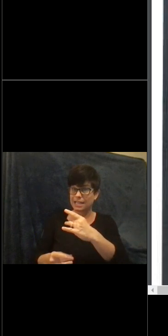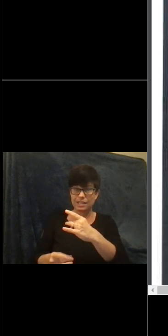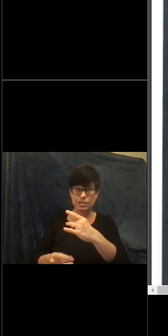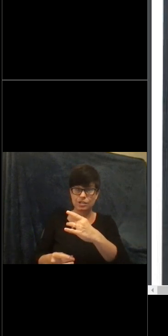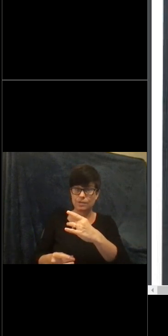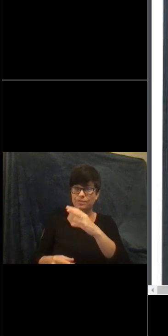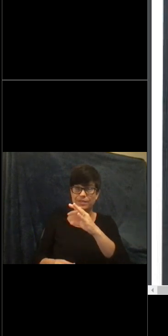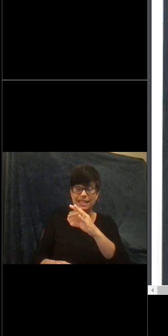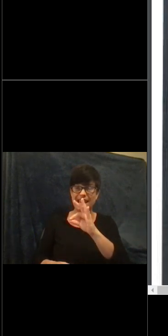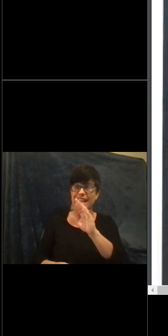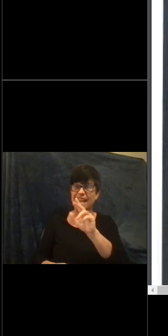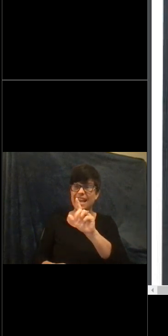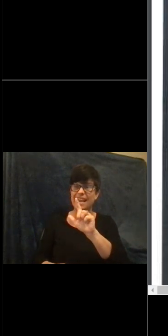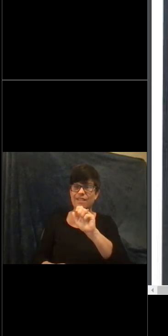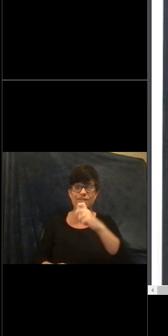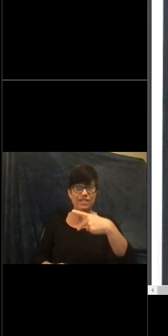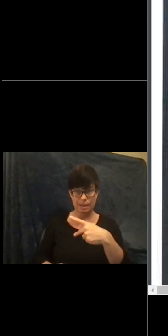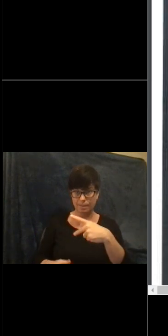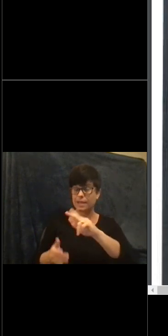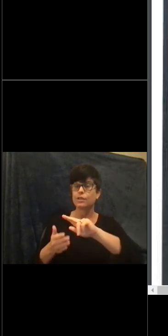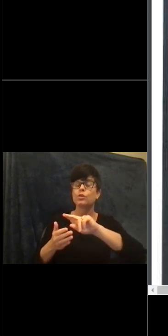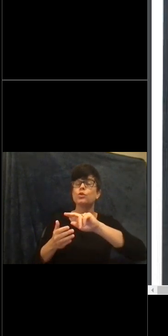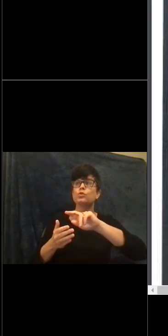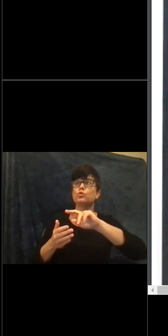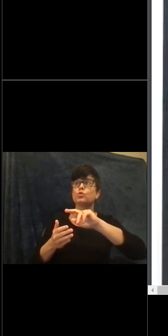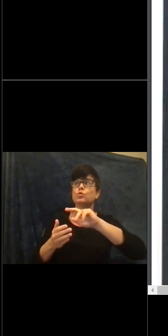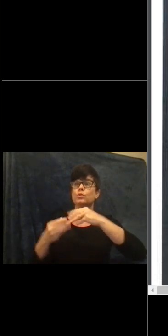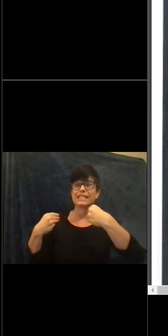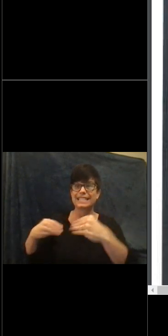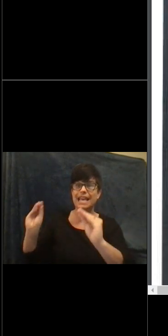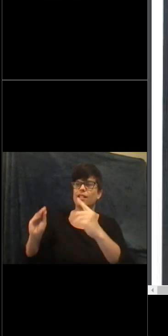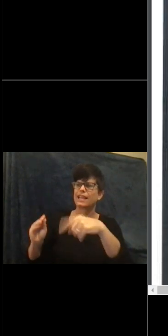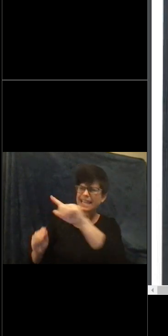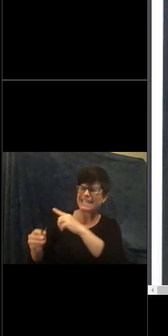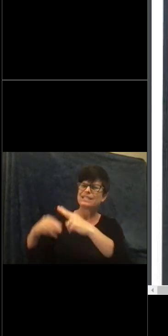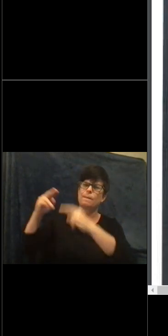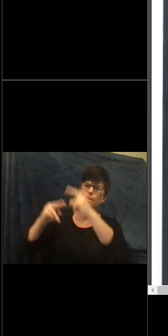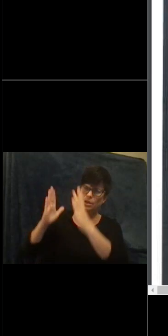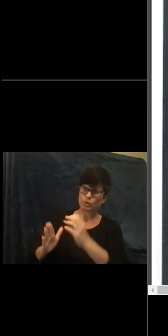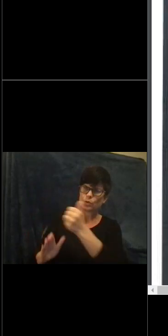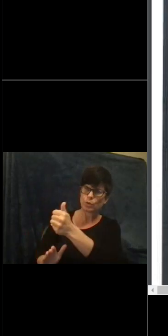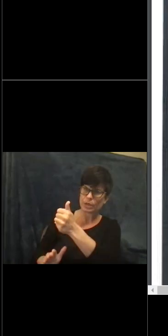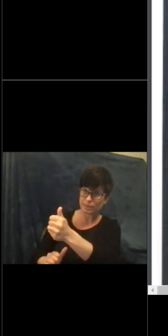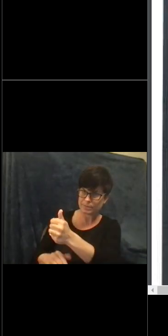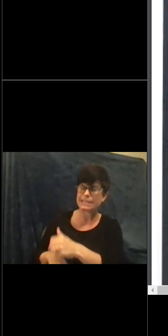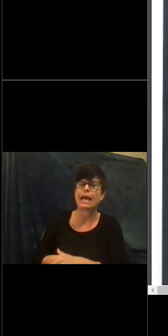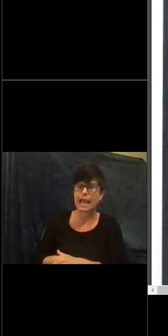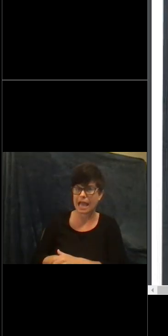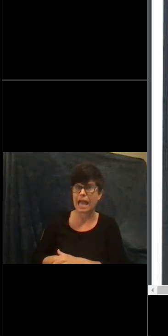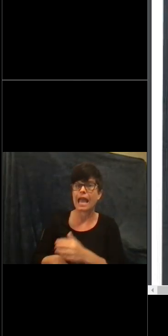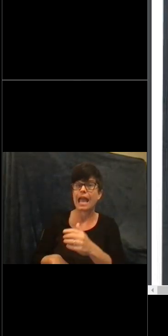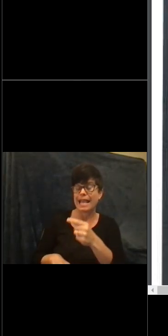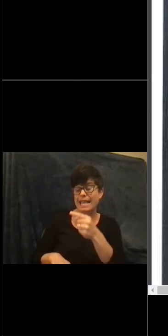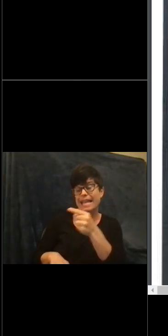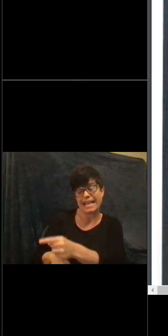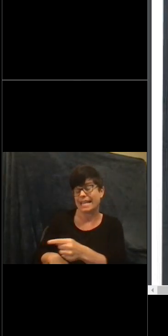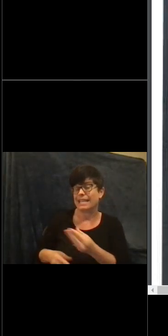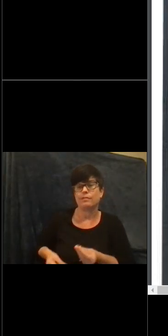this project. He is a developer, he's a builder. He spent a huge amount of money and probably couldn't recover it right now in this